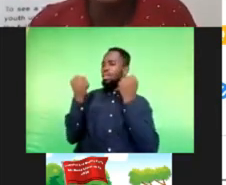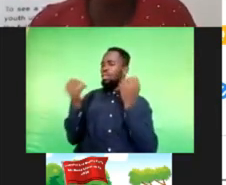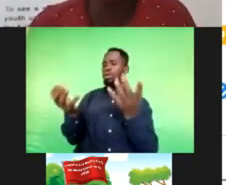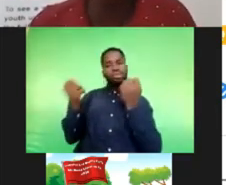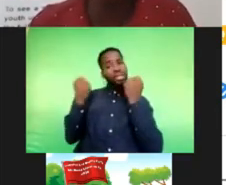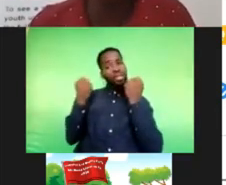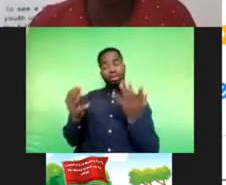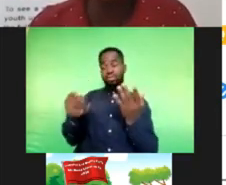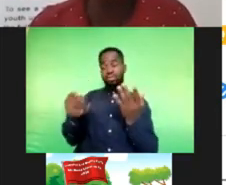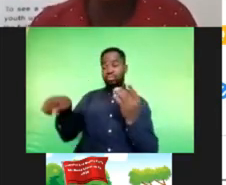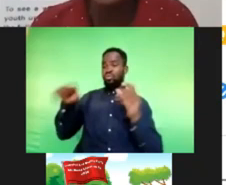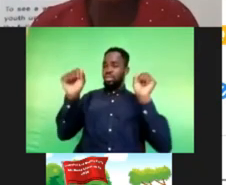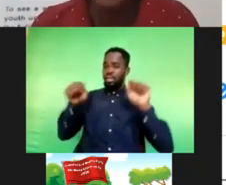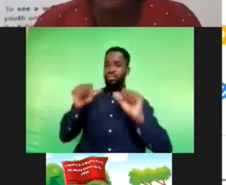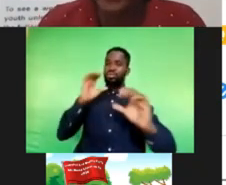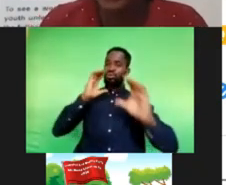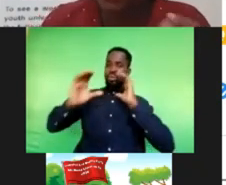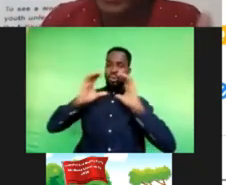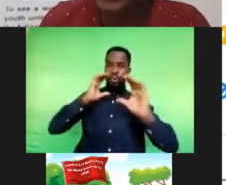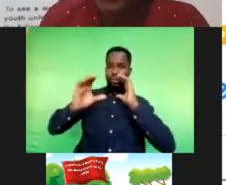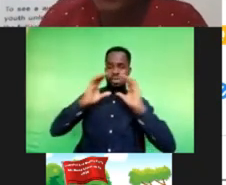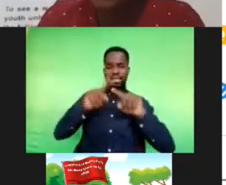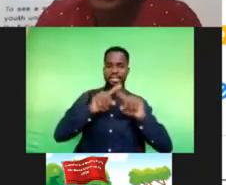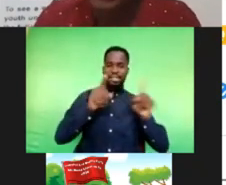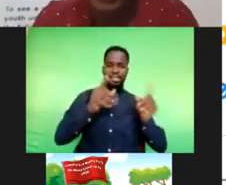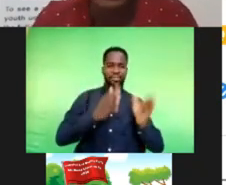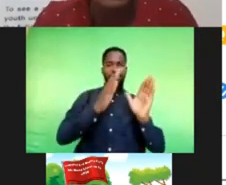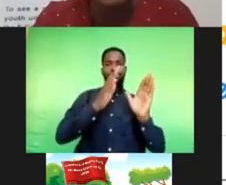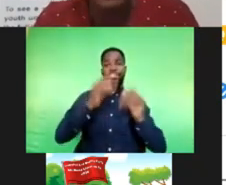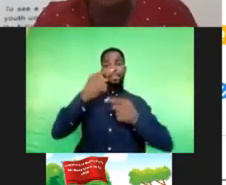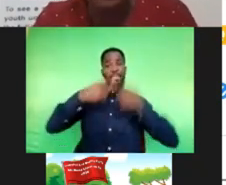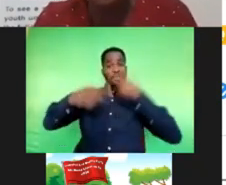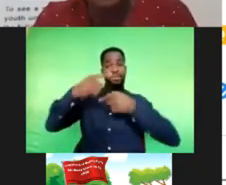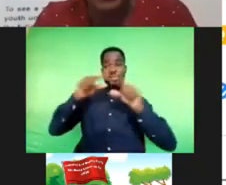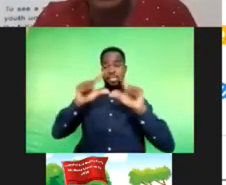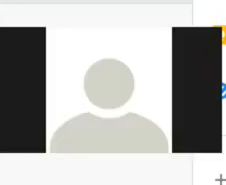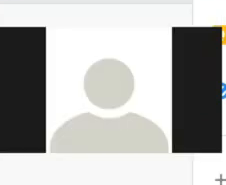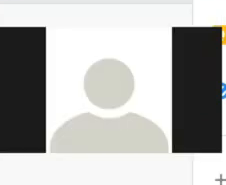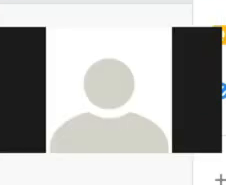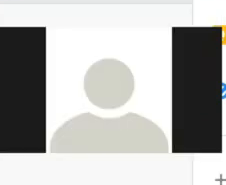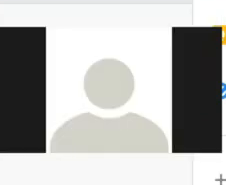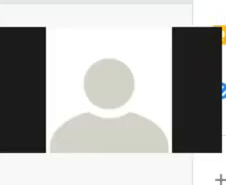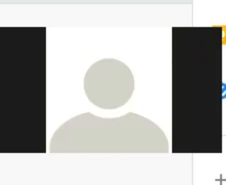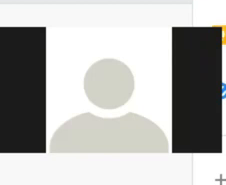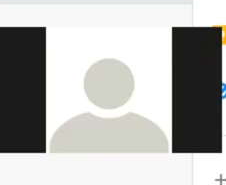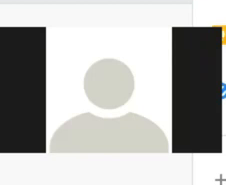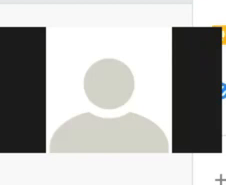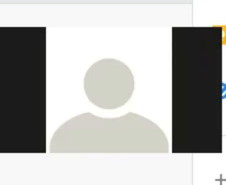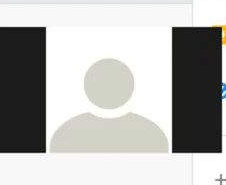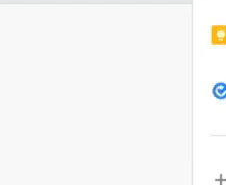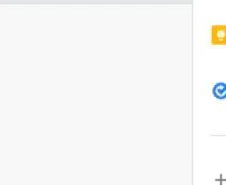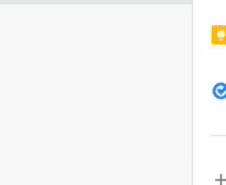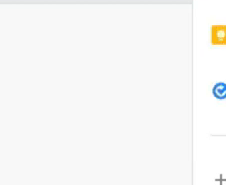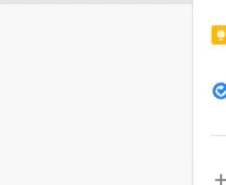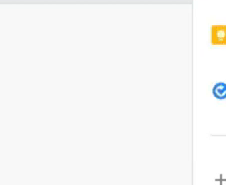would be able to communicate in different ways. So sign language, I think it's one of the areas we need to advocate so